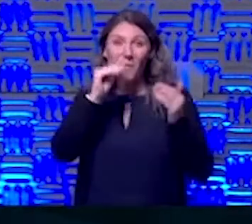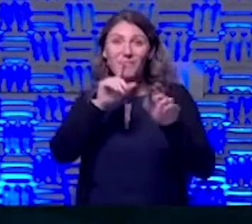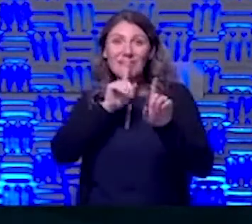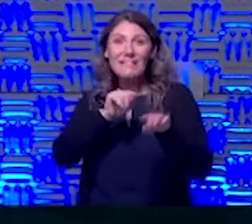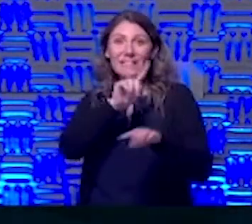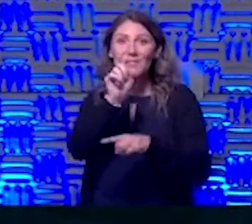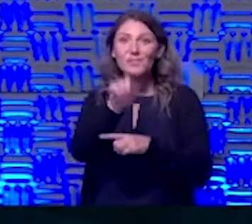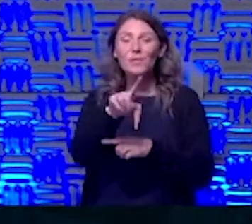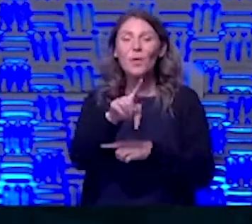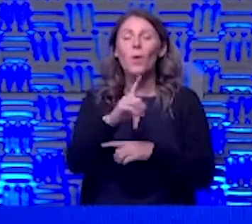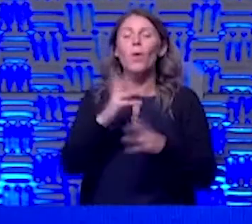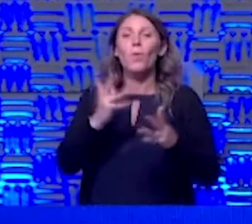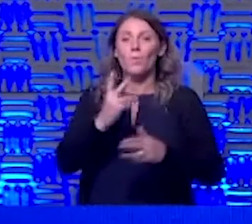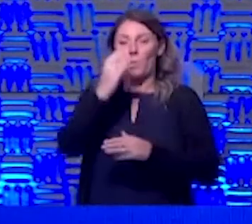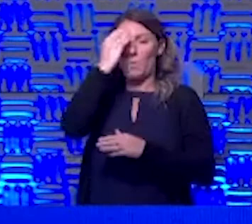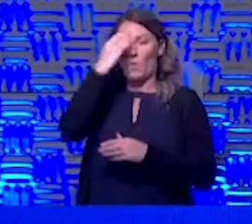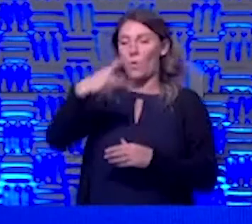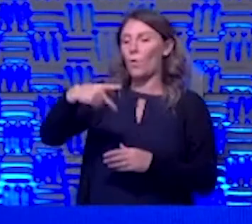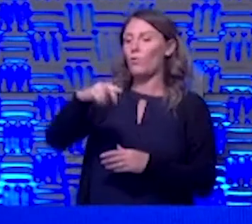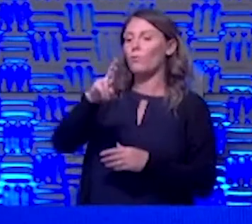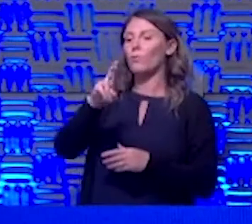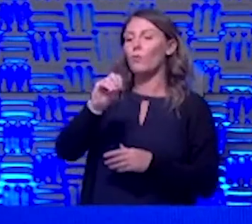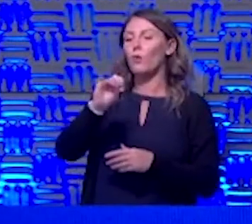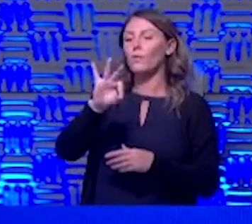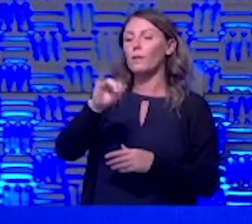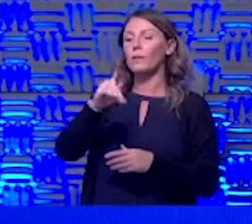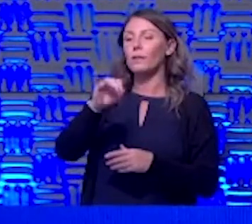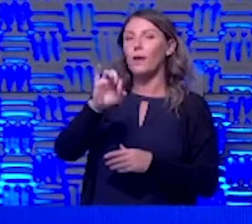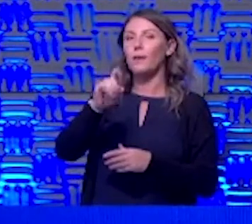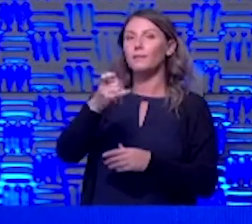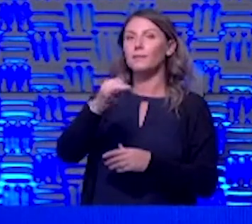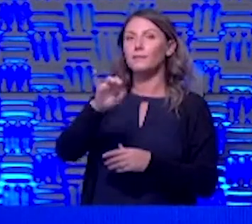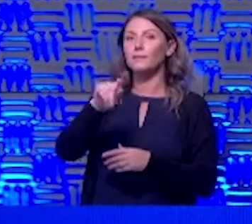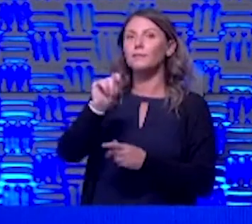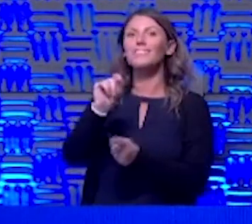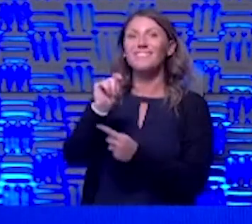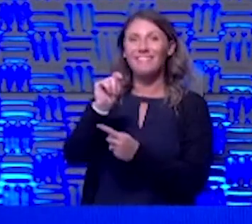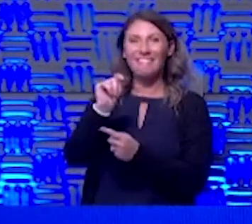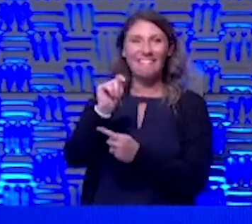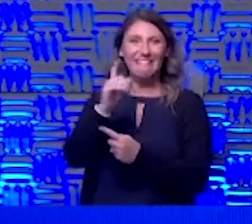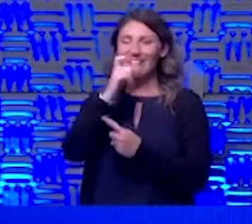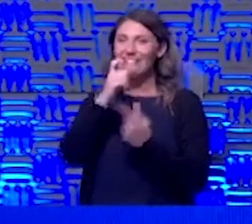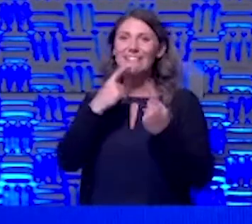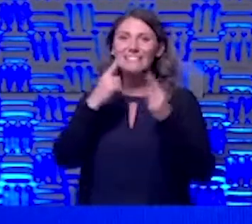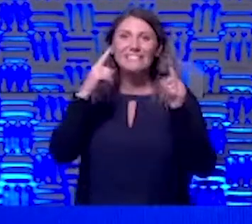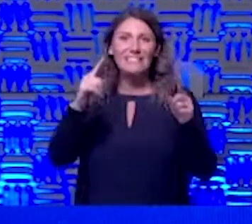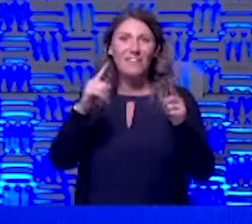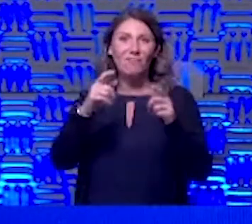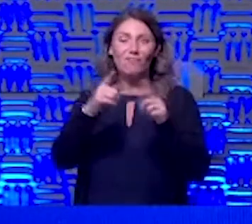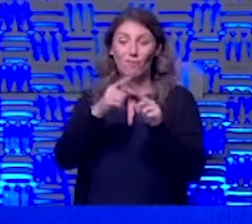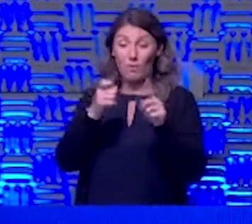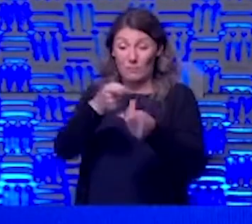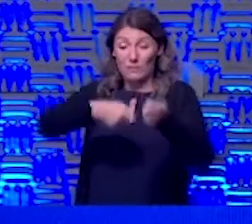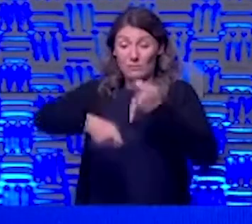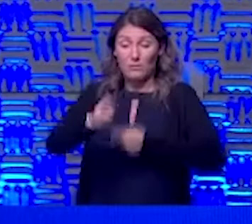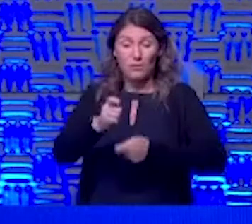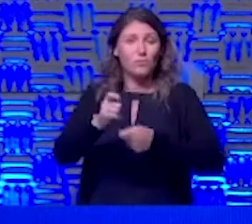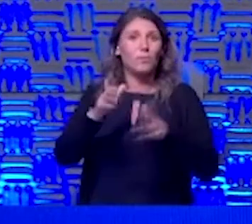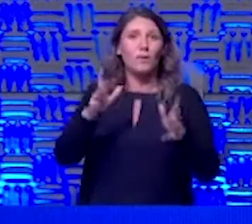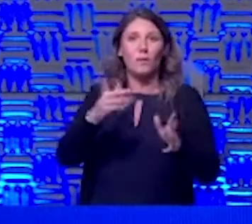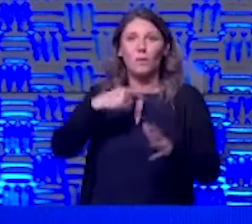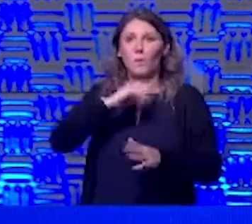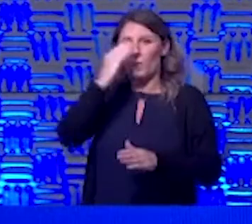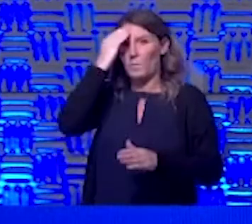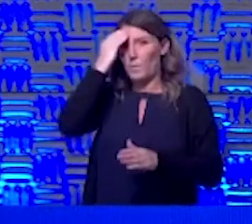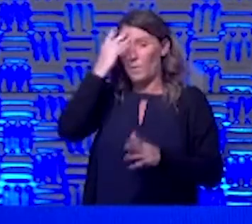I know is that prophylactic steroids are not going to be helpful. We already know in the transplant population, they're not only on some steroids, but other medications. They may